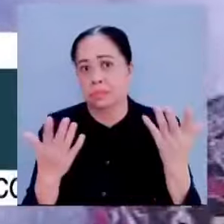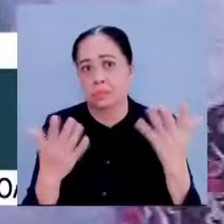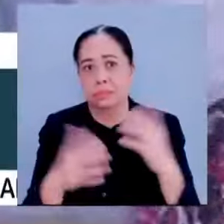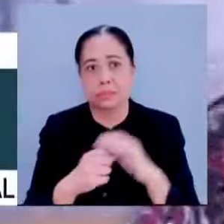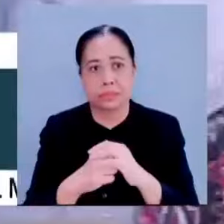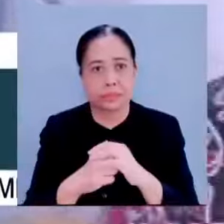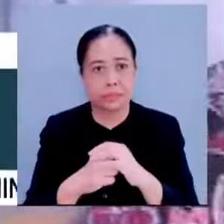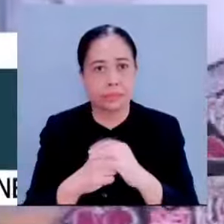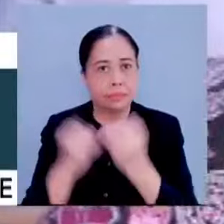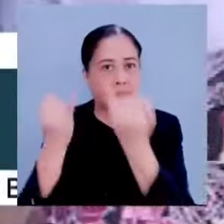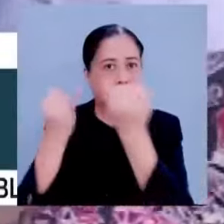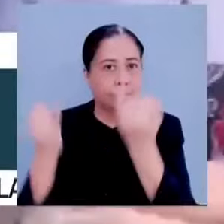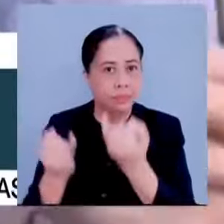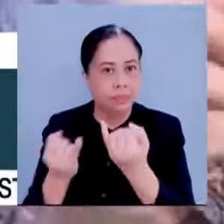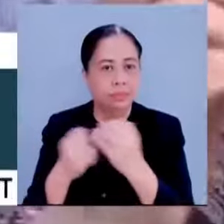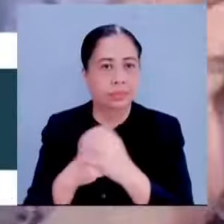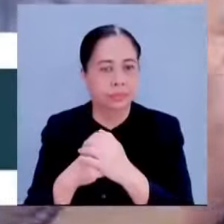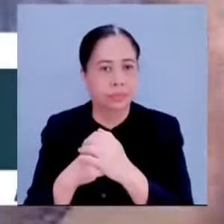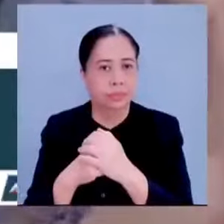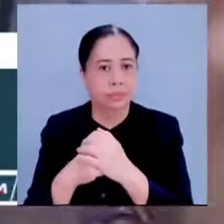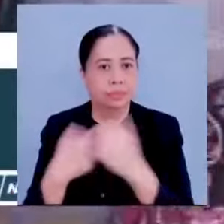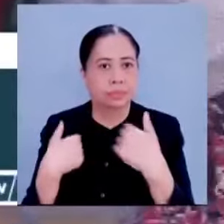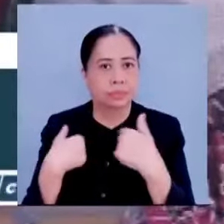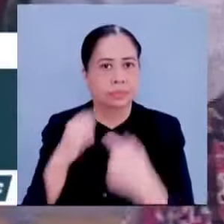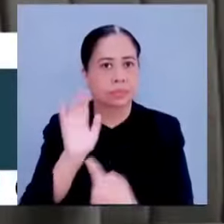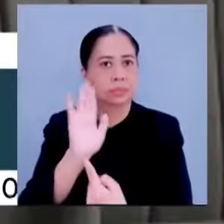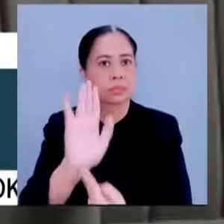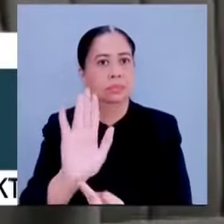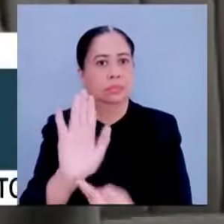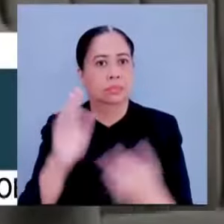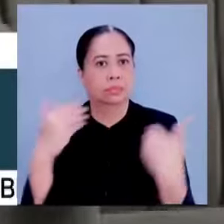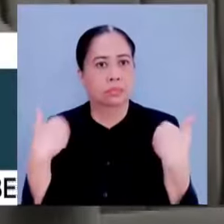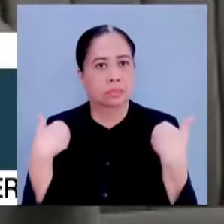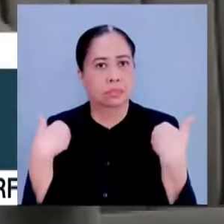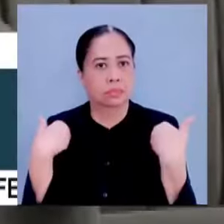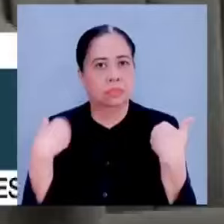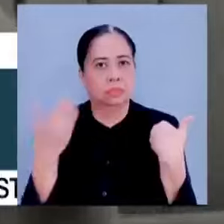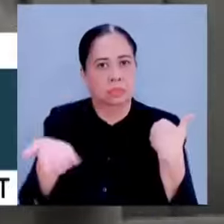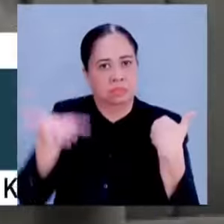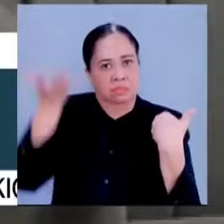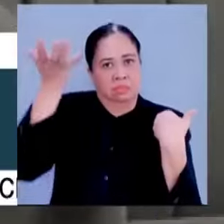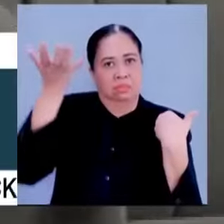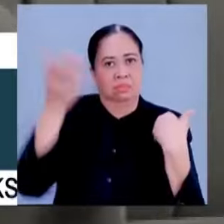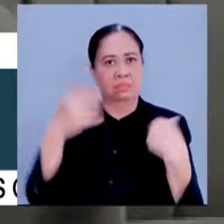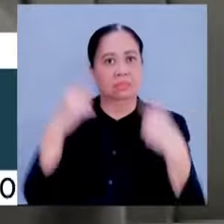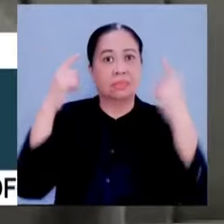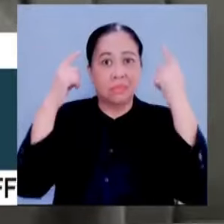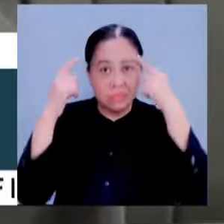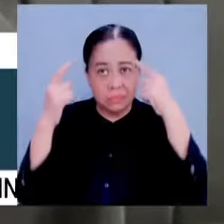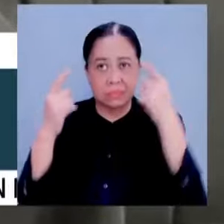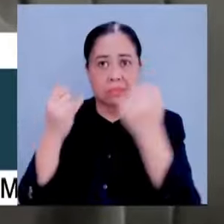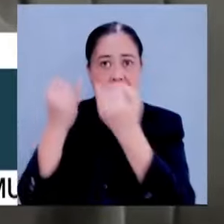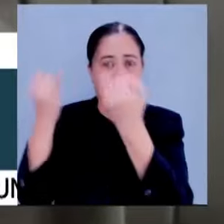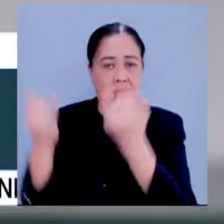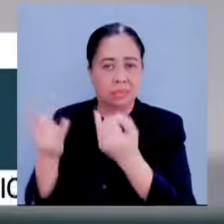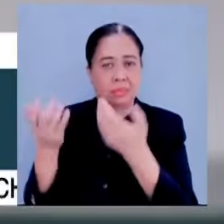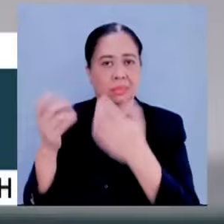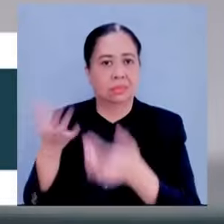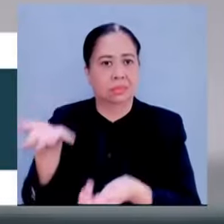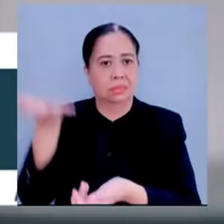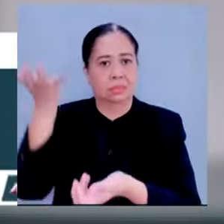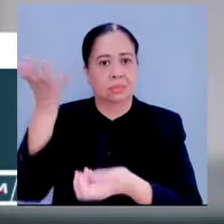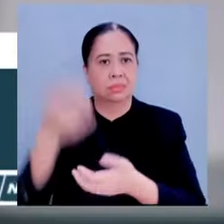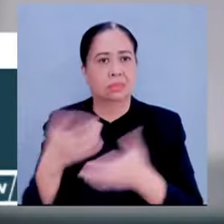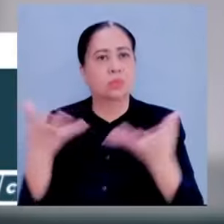the image that we were projected to have, the elitist kind of an image. Now,